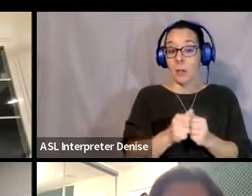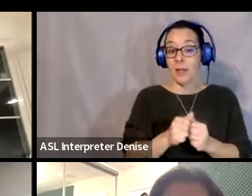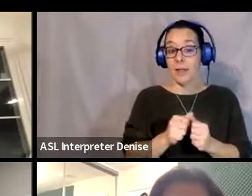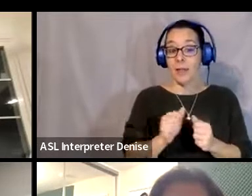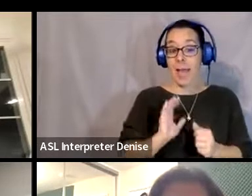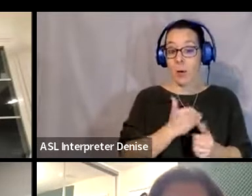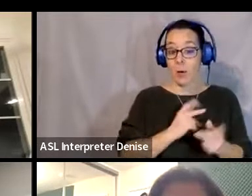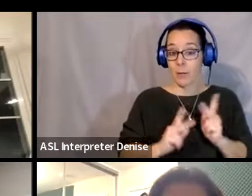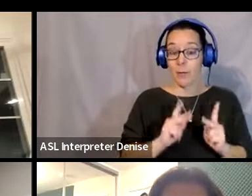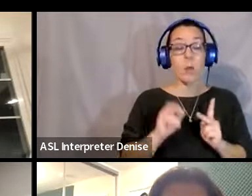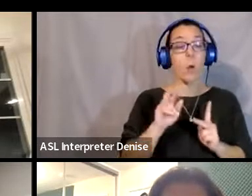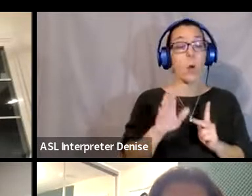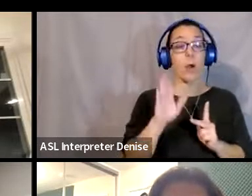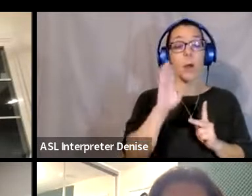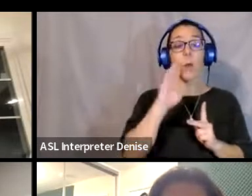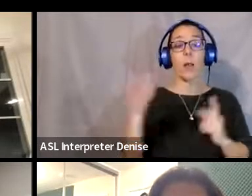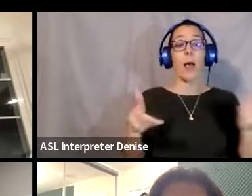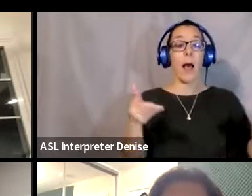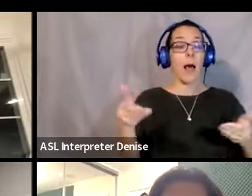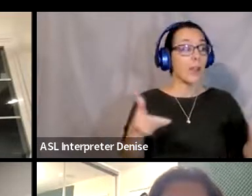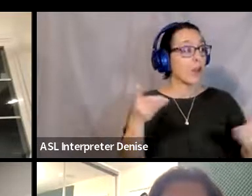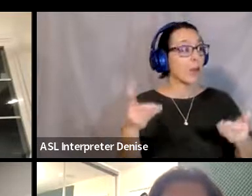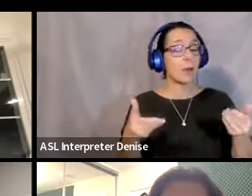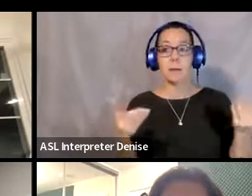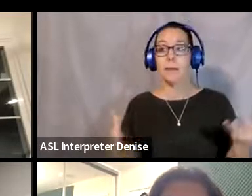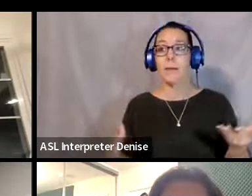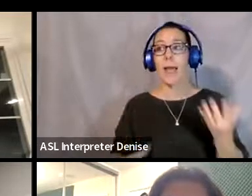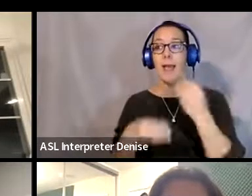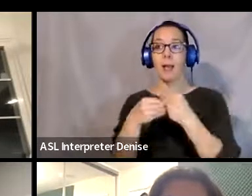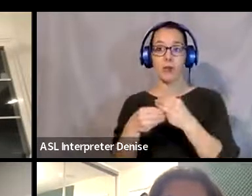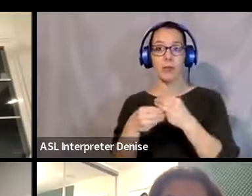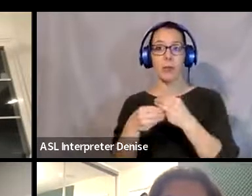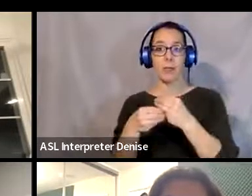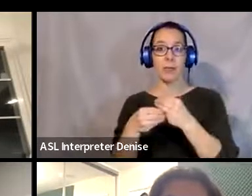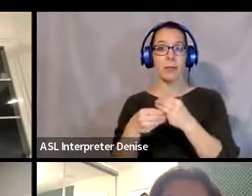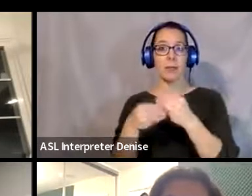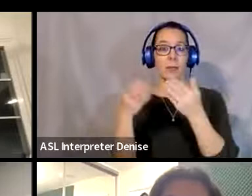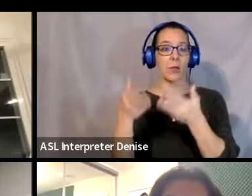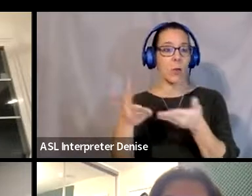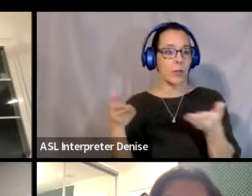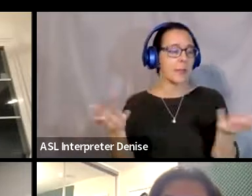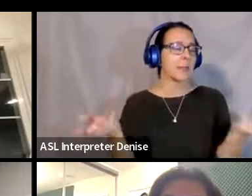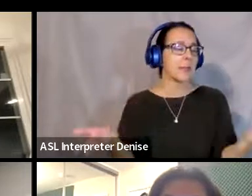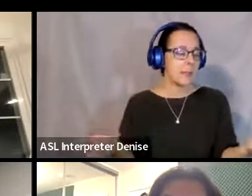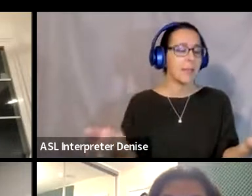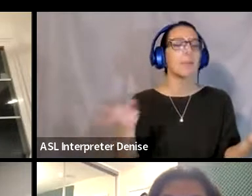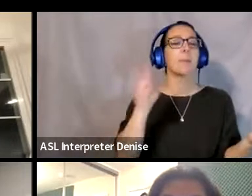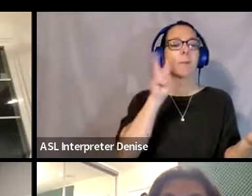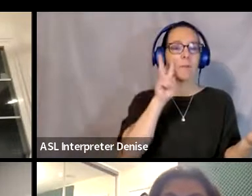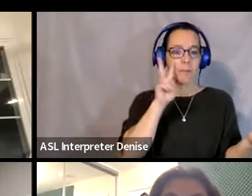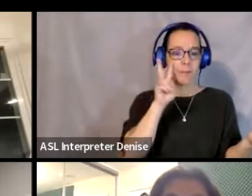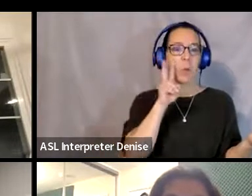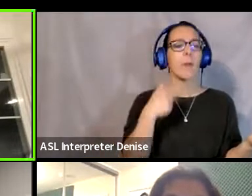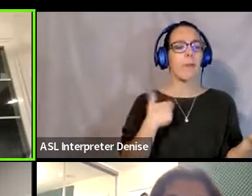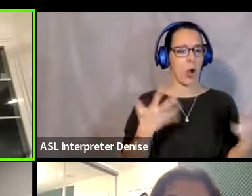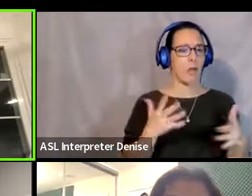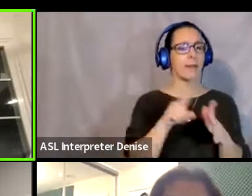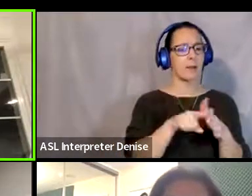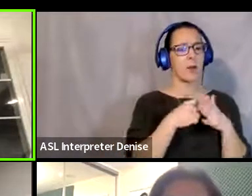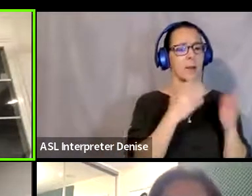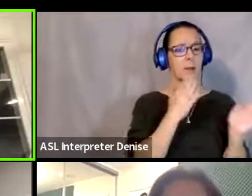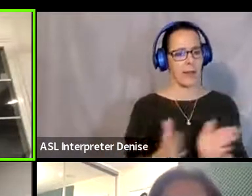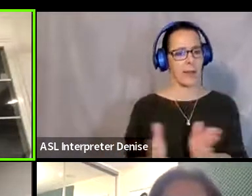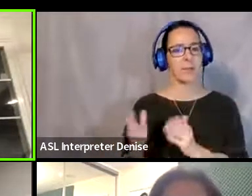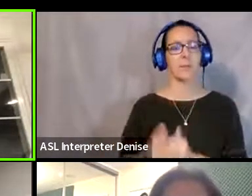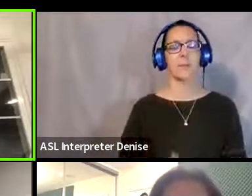outsource as well additional supports to just to give parents that information. So that's already in the works right there. And then